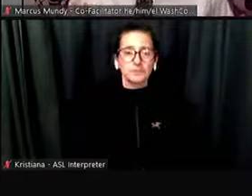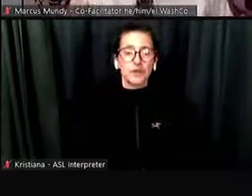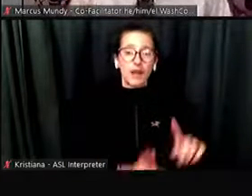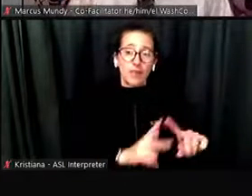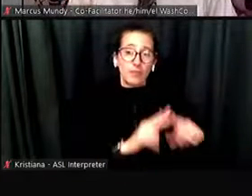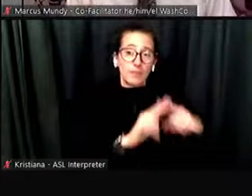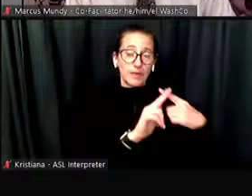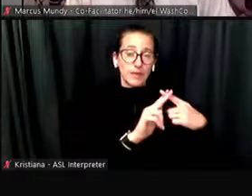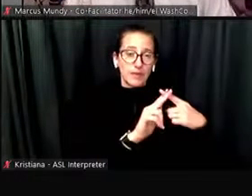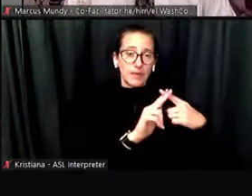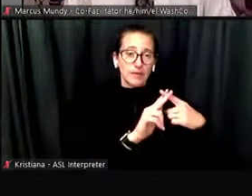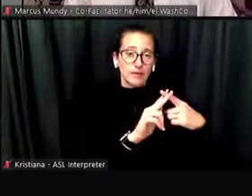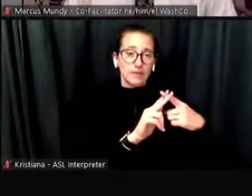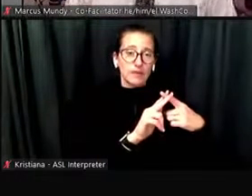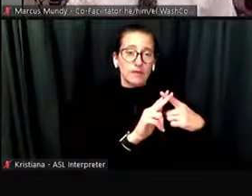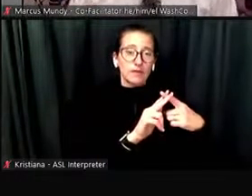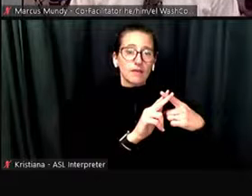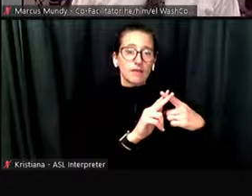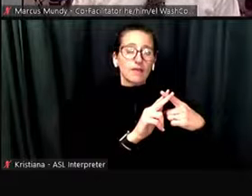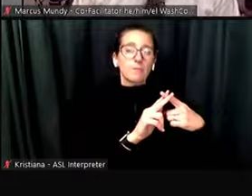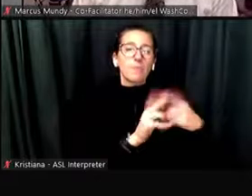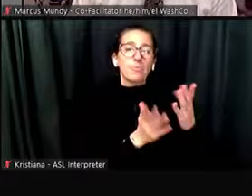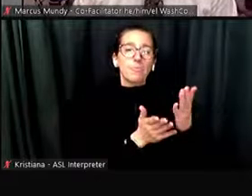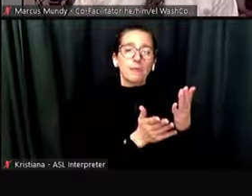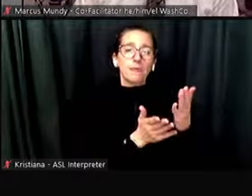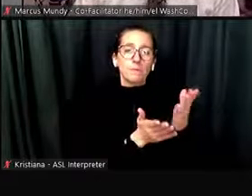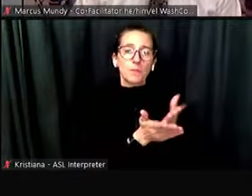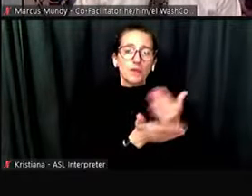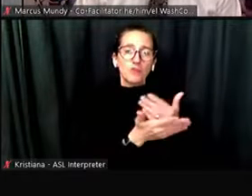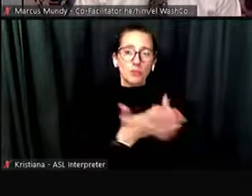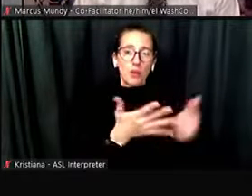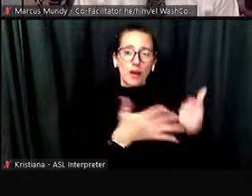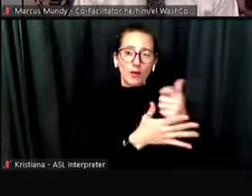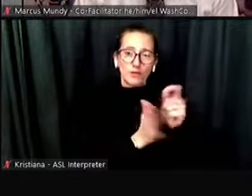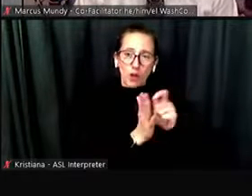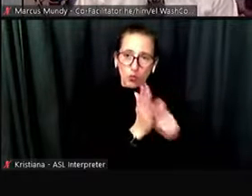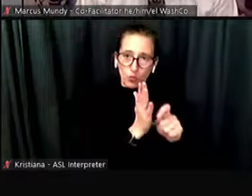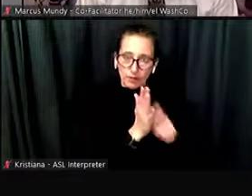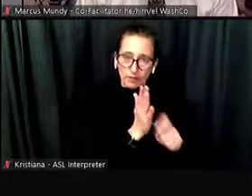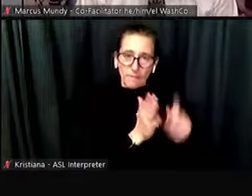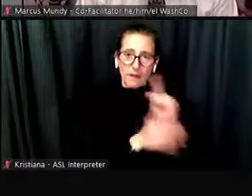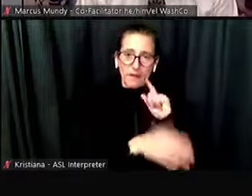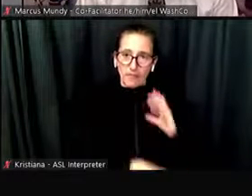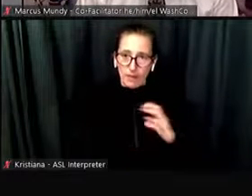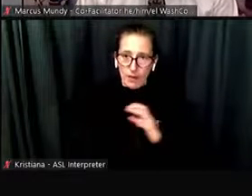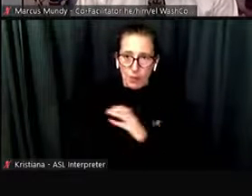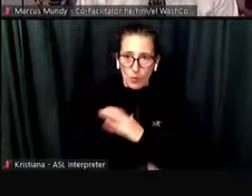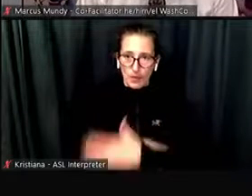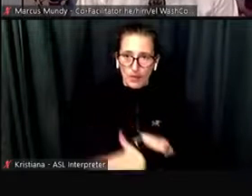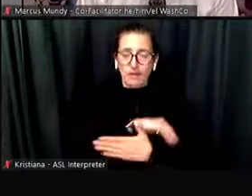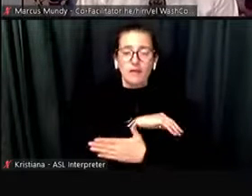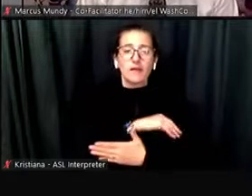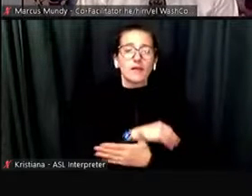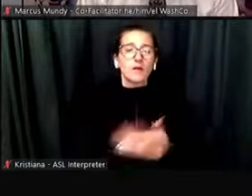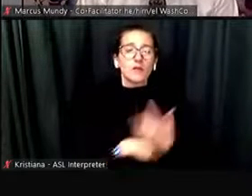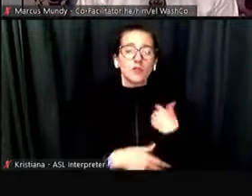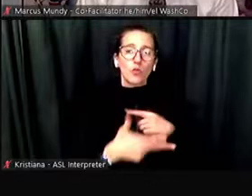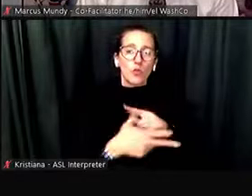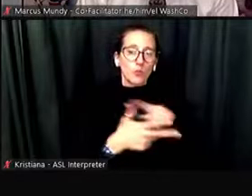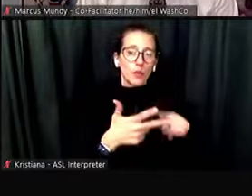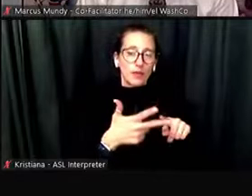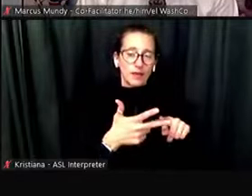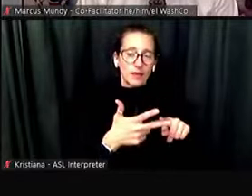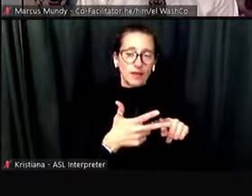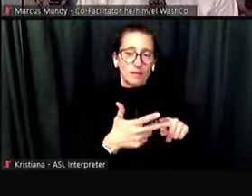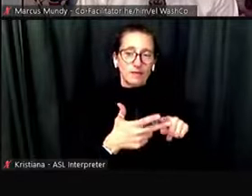message is written by the county administrator, and for fiscal year 2021, we really focused our attention in 3 areas. Keep in